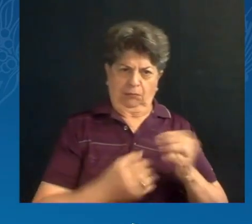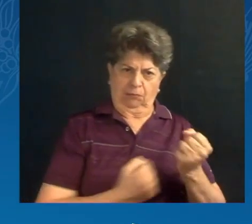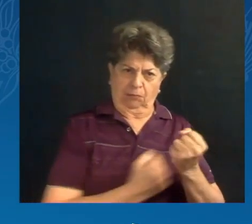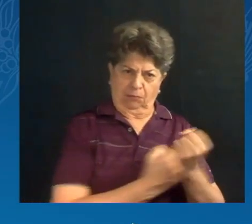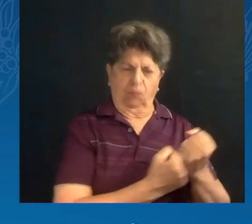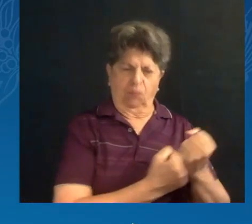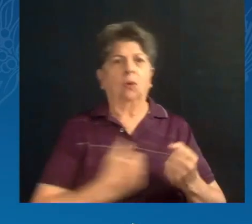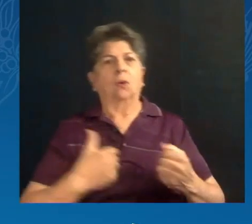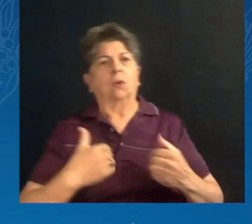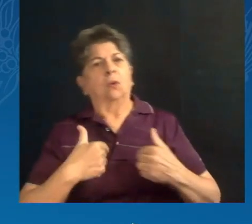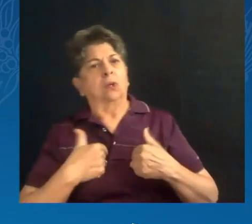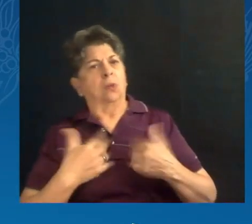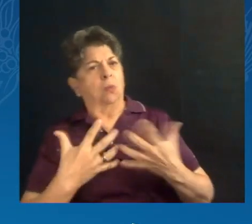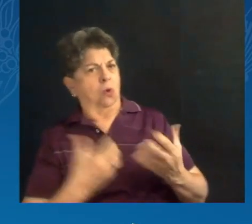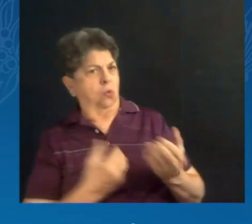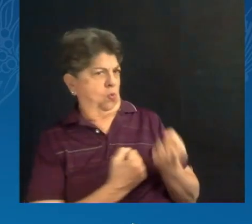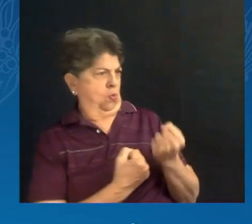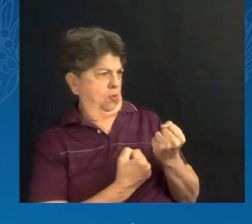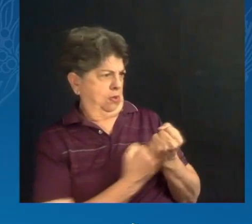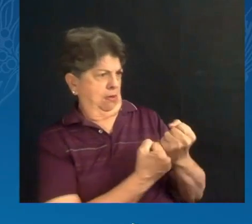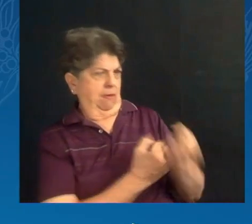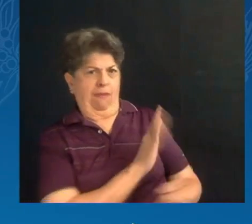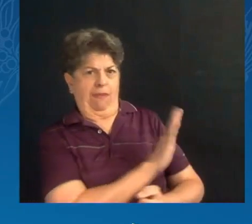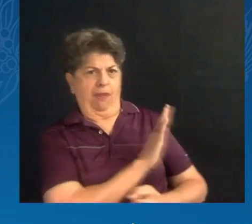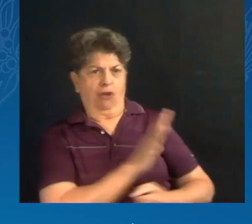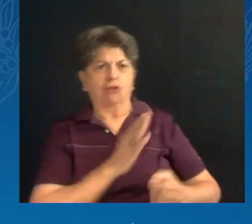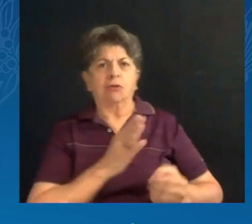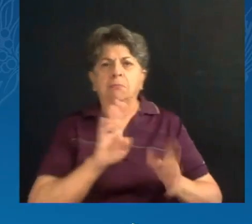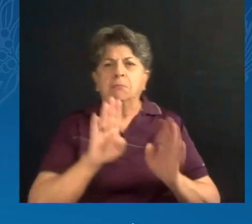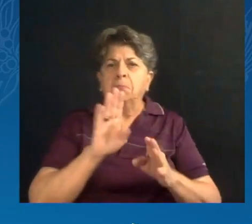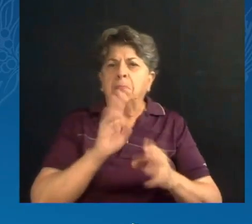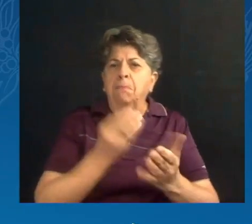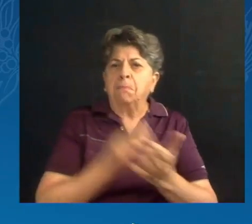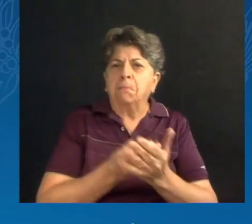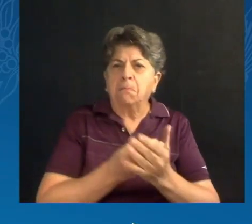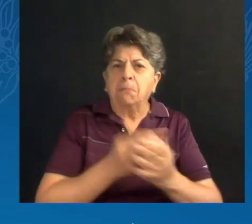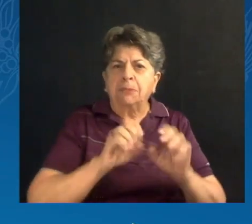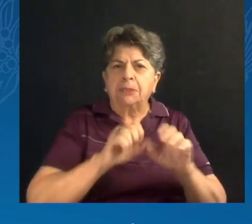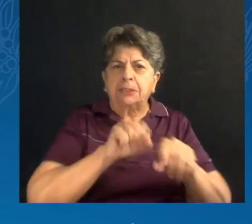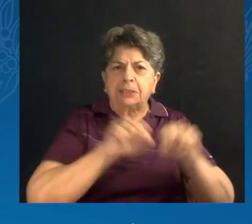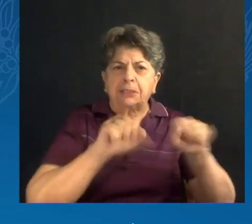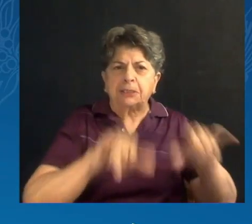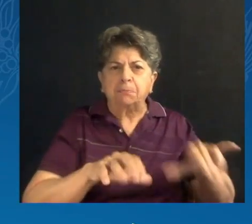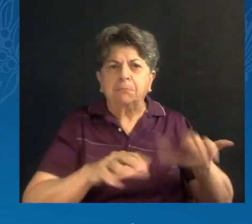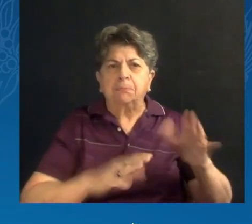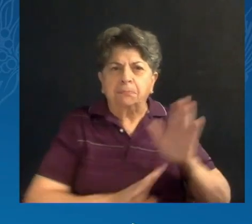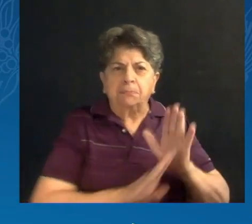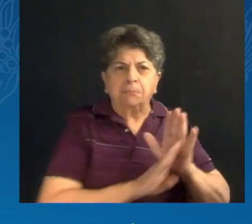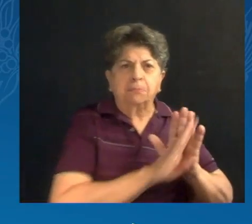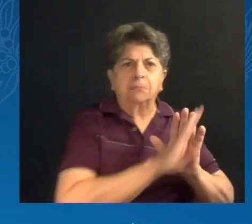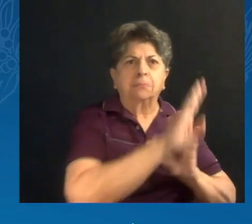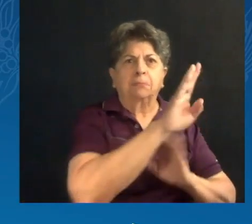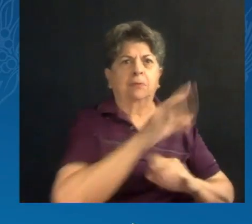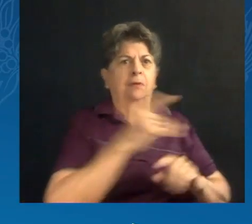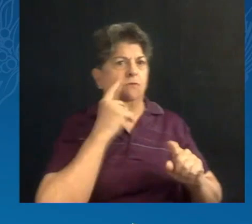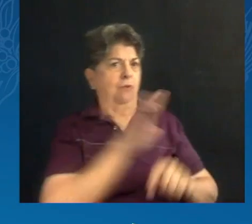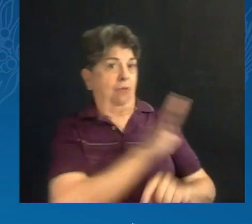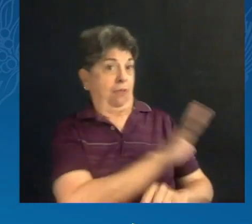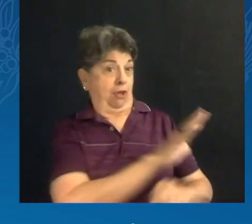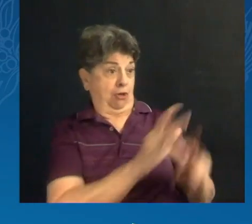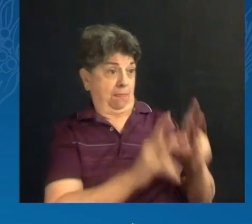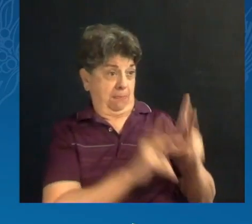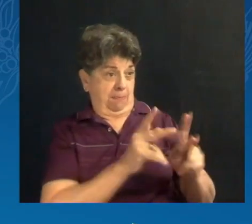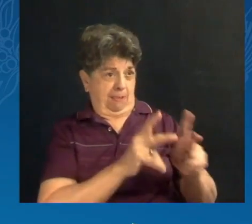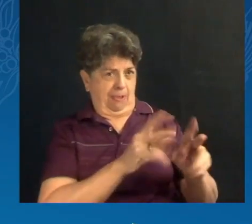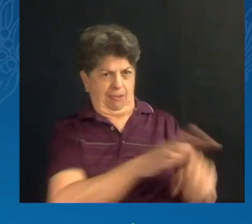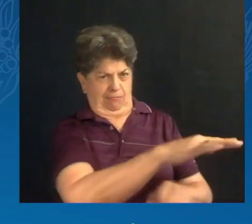the region that will deliver growth for the American people and the people in that region. And together with our allies and